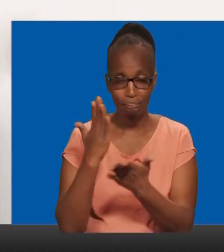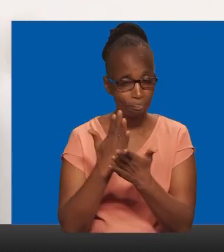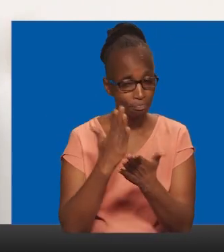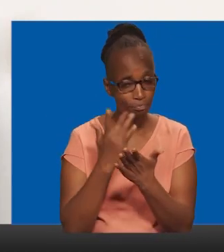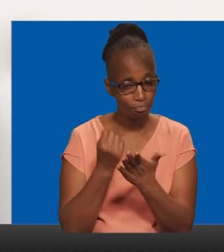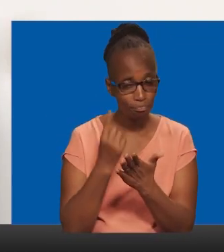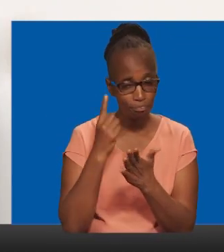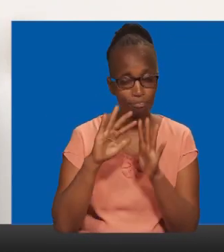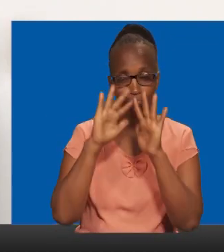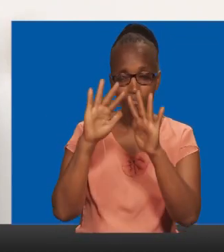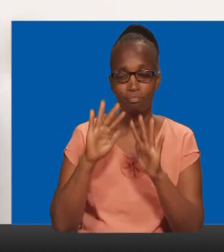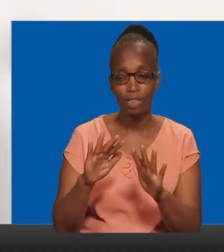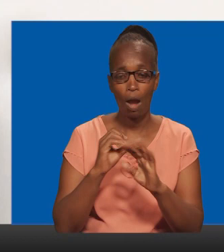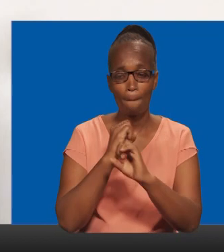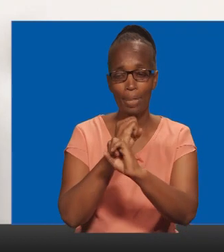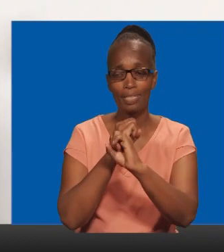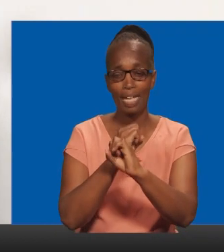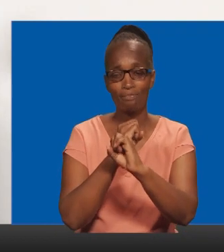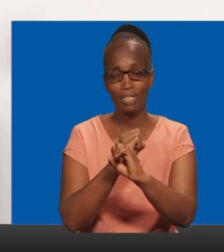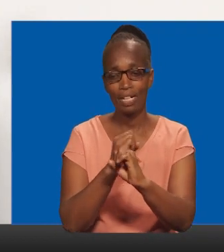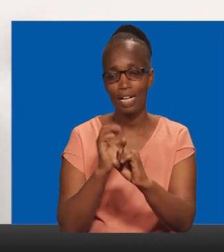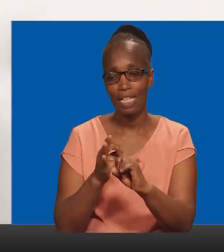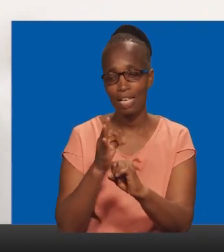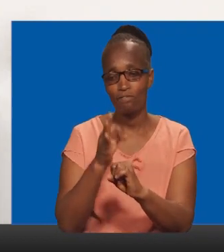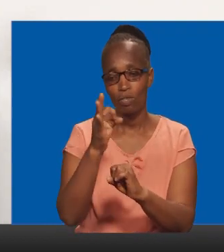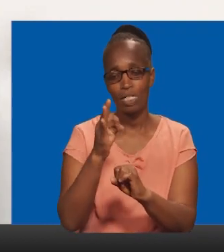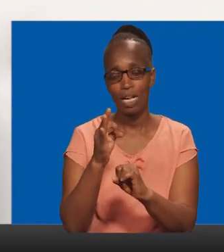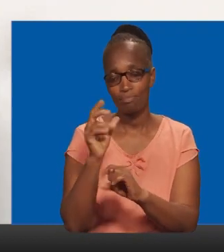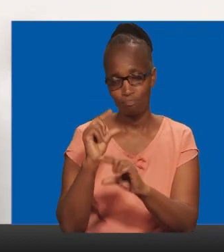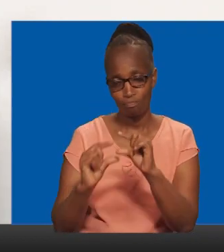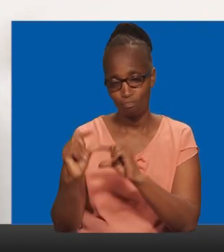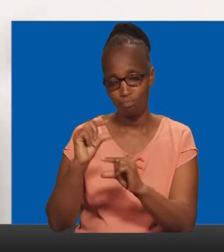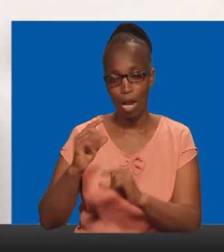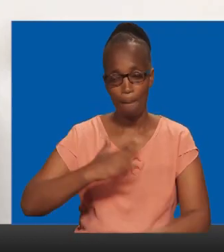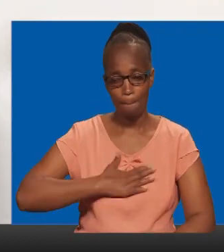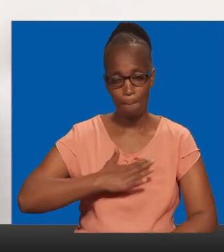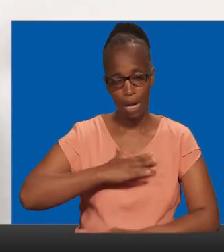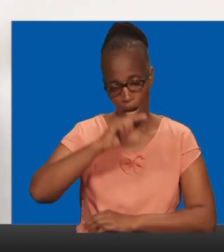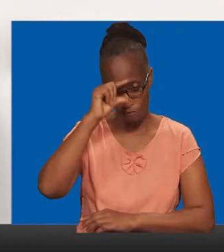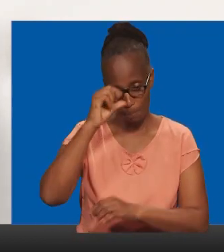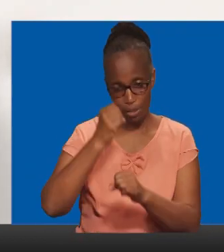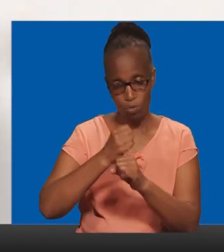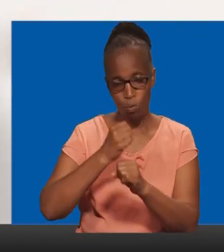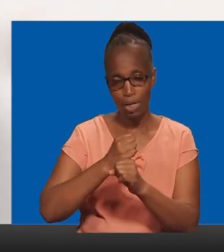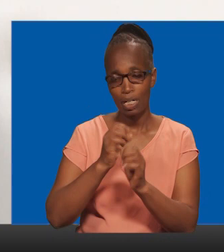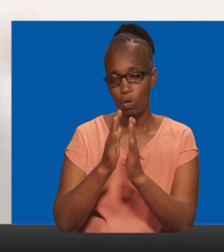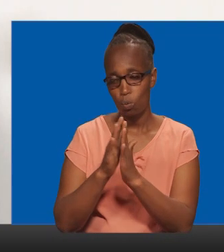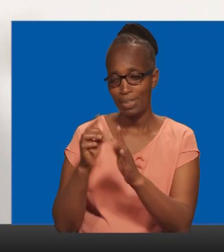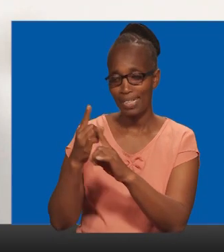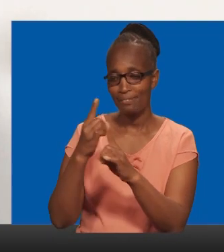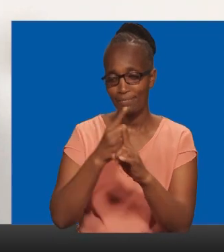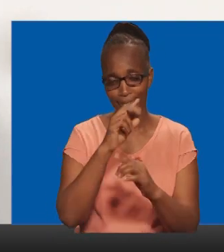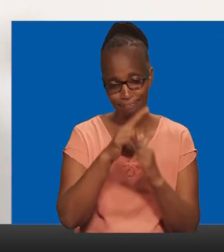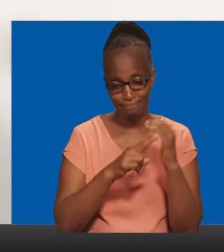future generations. My government, working with the various stakeholders, is undertaking measures that include tree